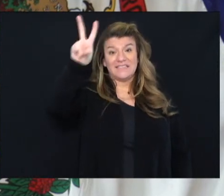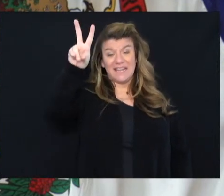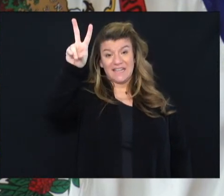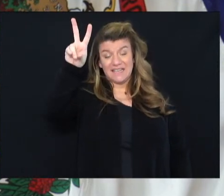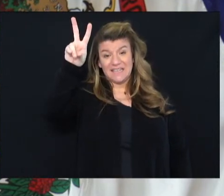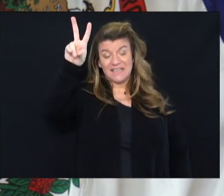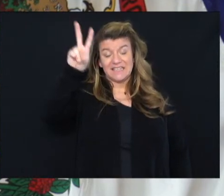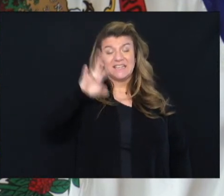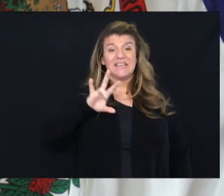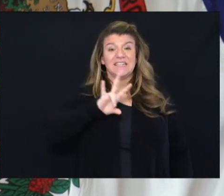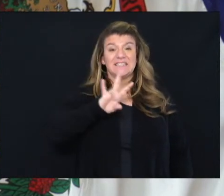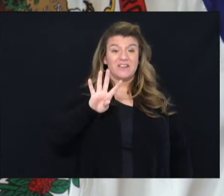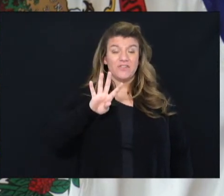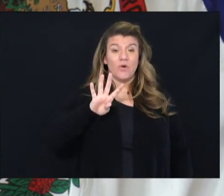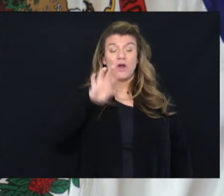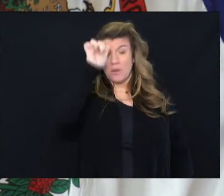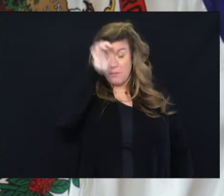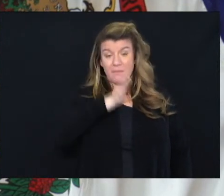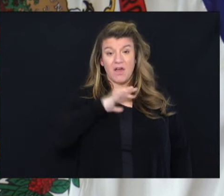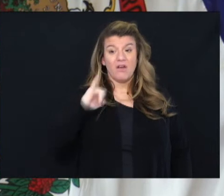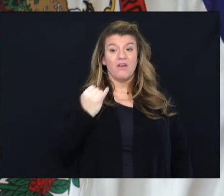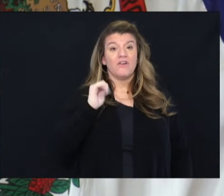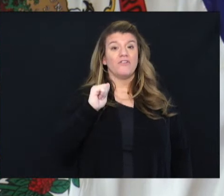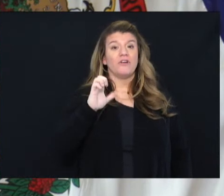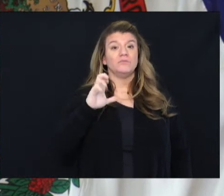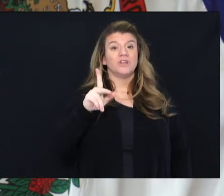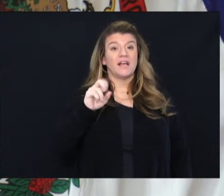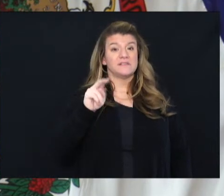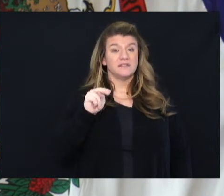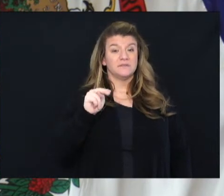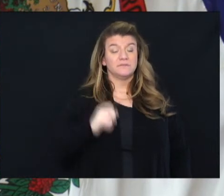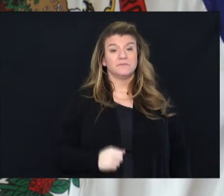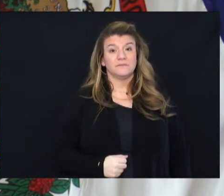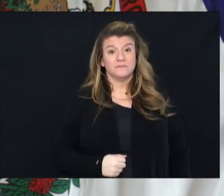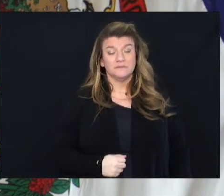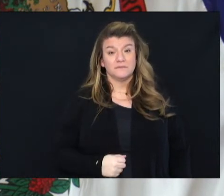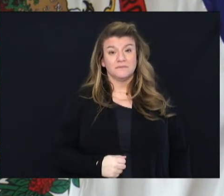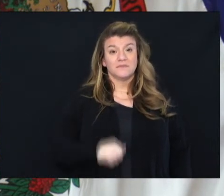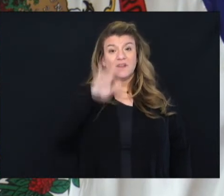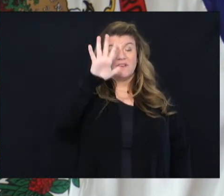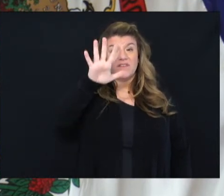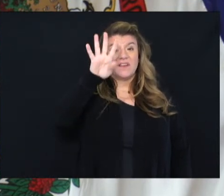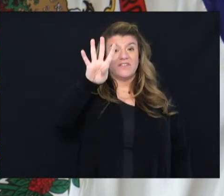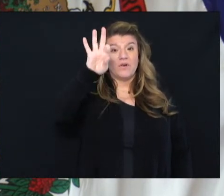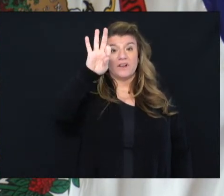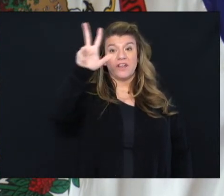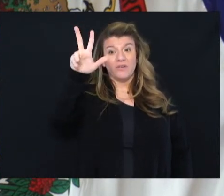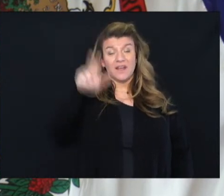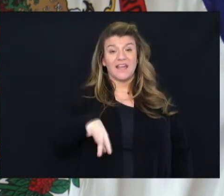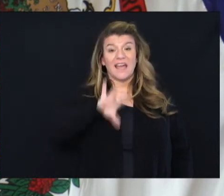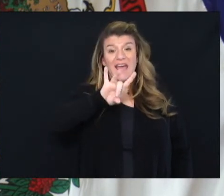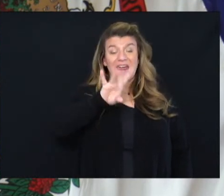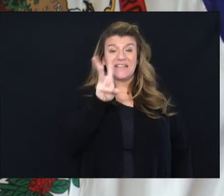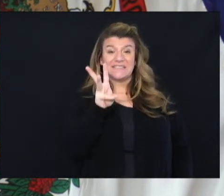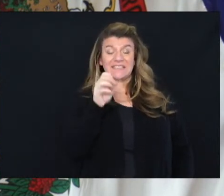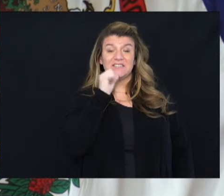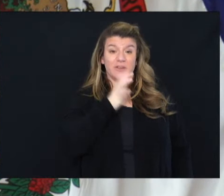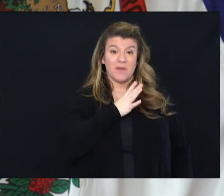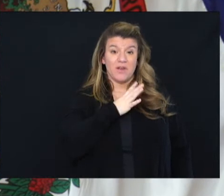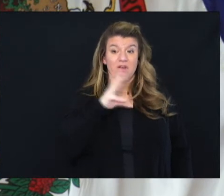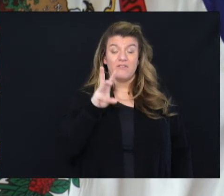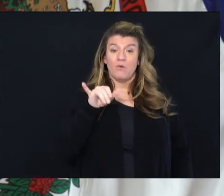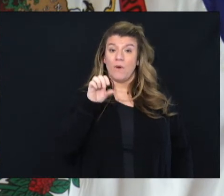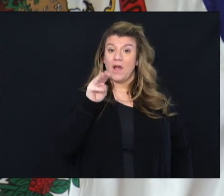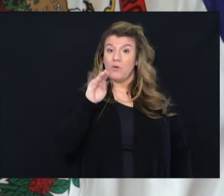death is a 74-year-old male from Jackson County. The 5,493rd death is an 86-year-old female from